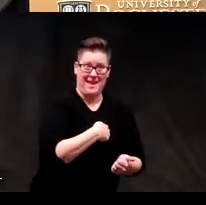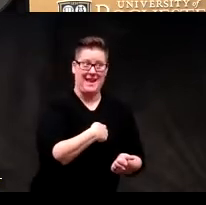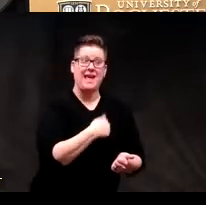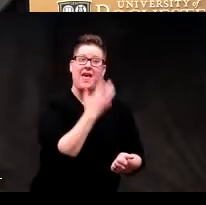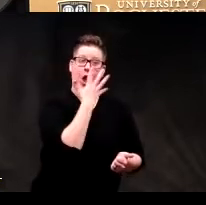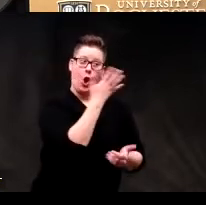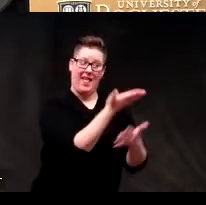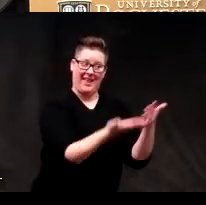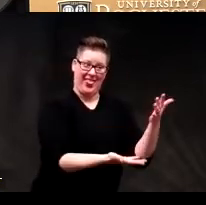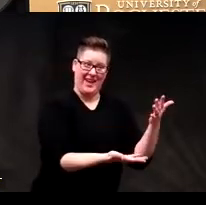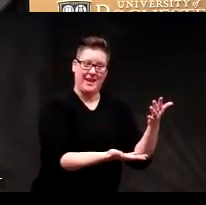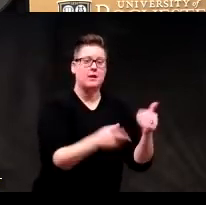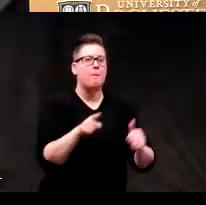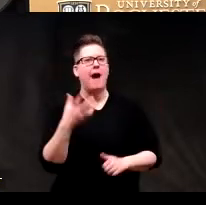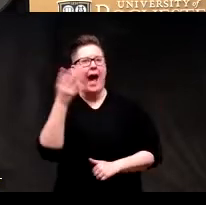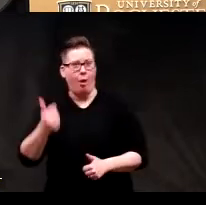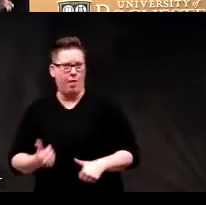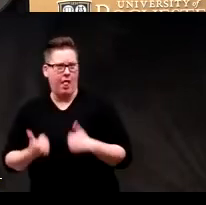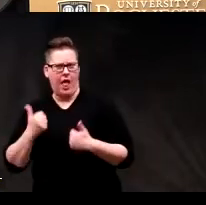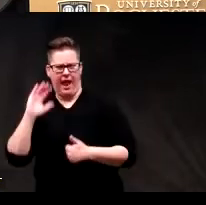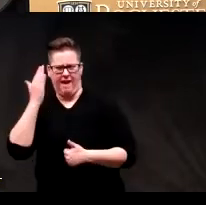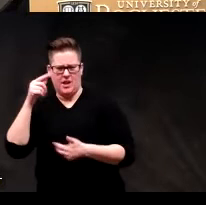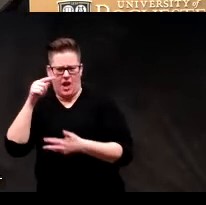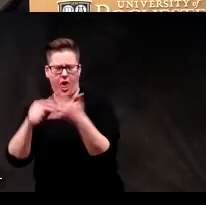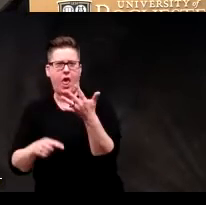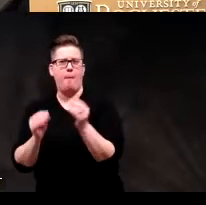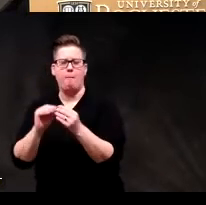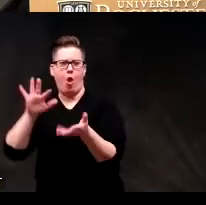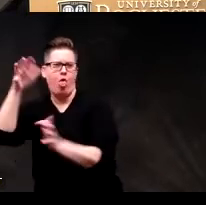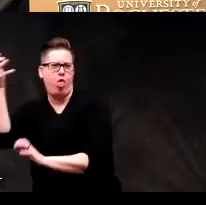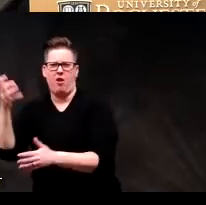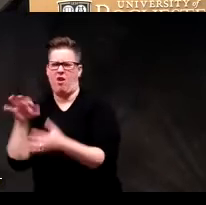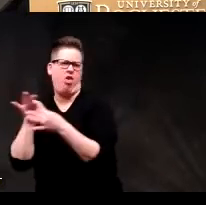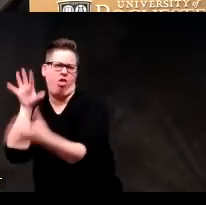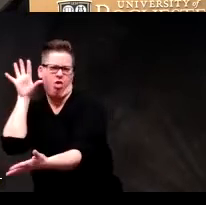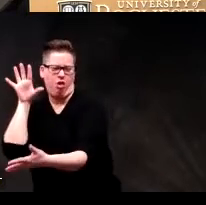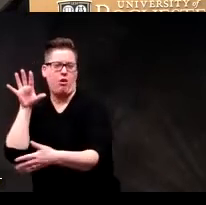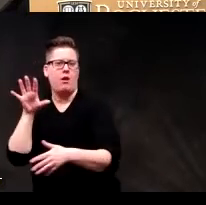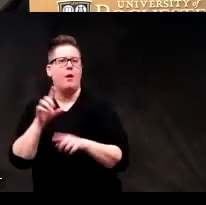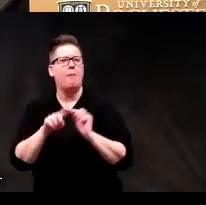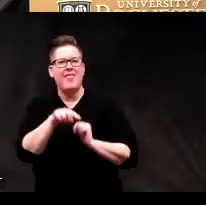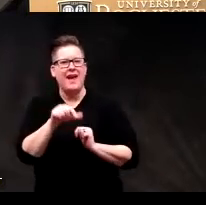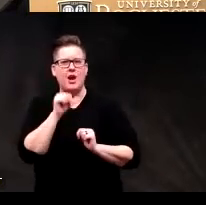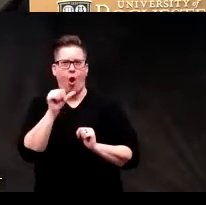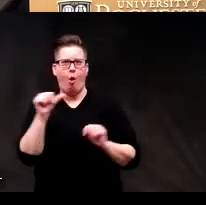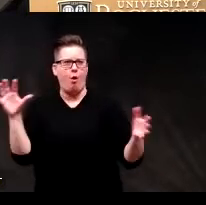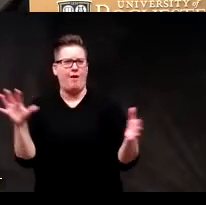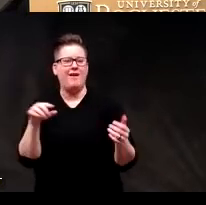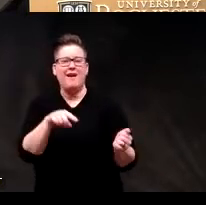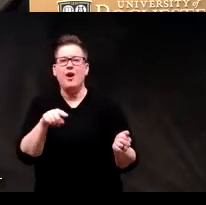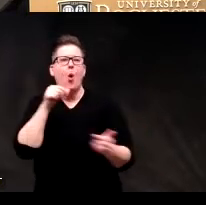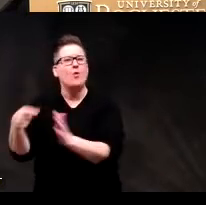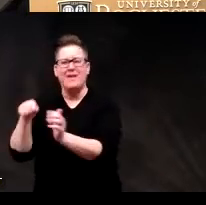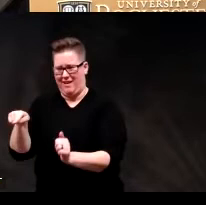lives indicate a lot more turbulence and disruption, but they don't put it together. They don't bring that into